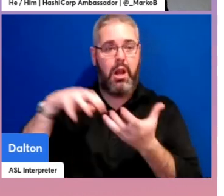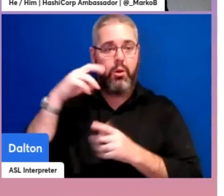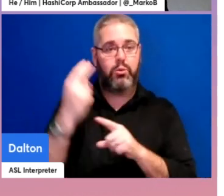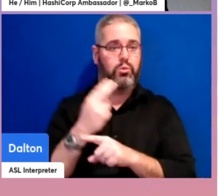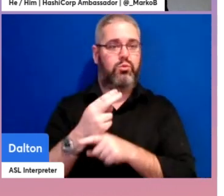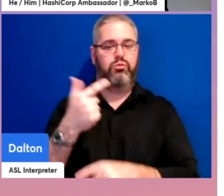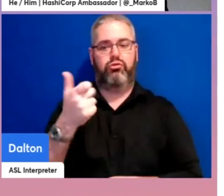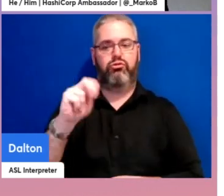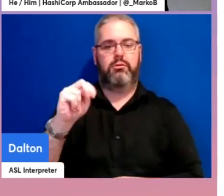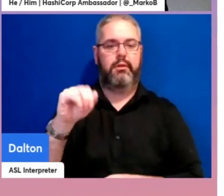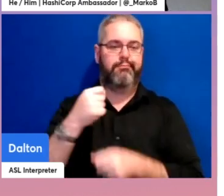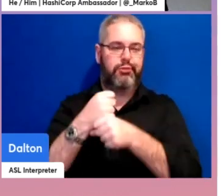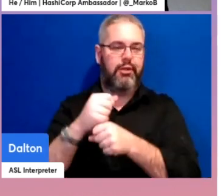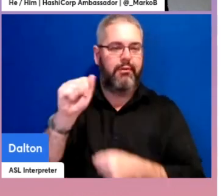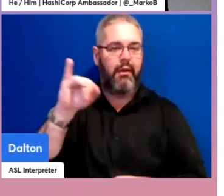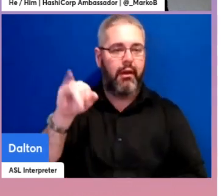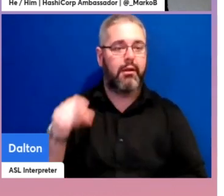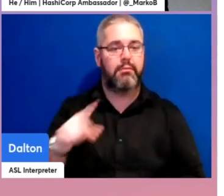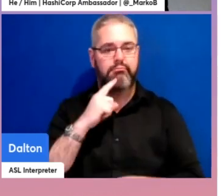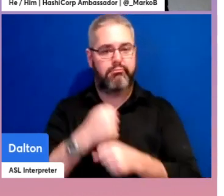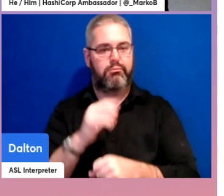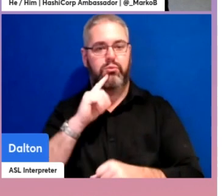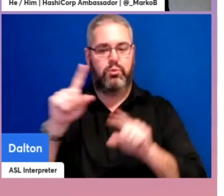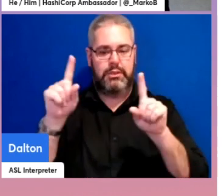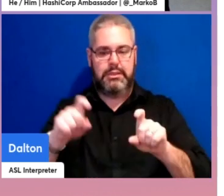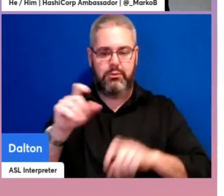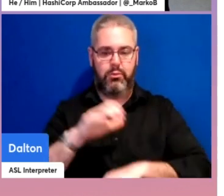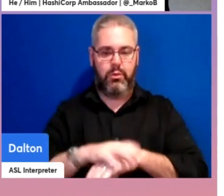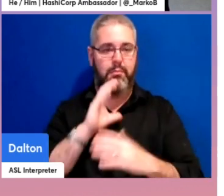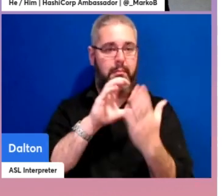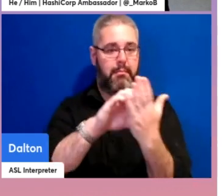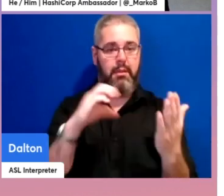AI to automatically generate your tests on modules.